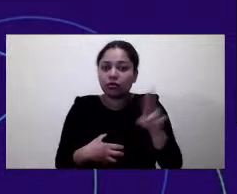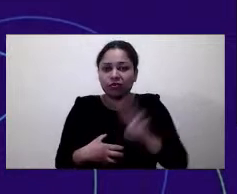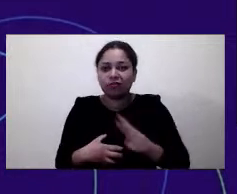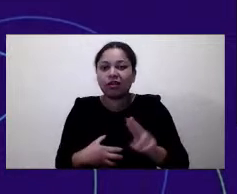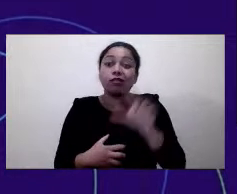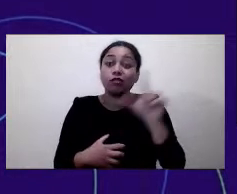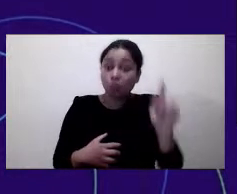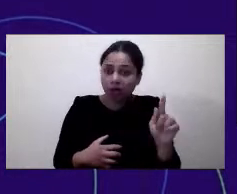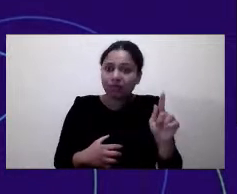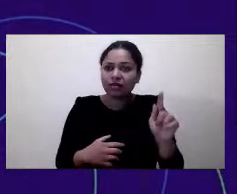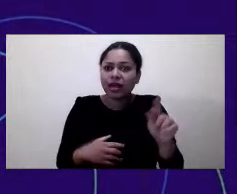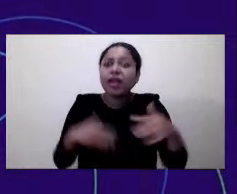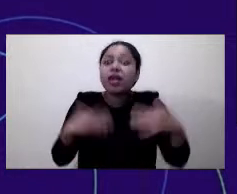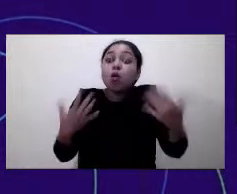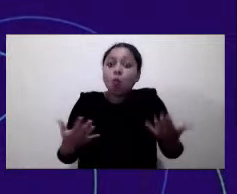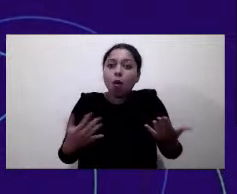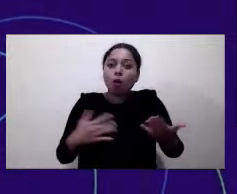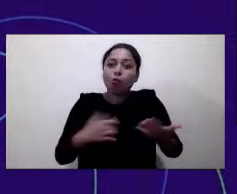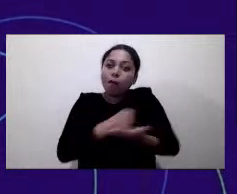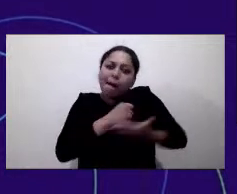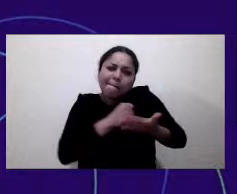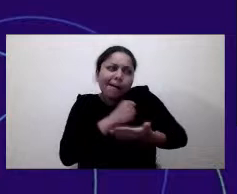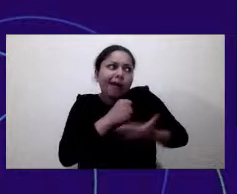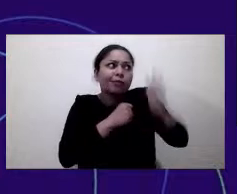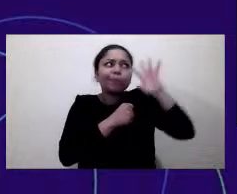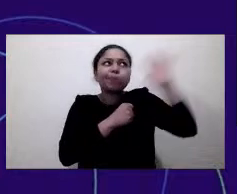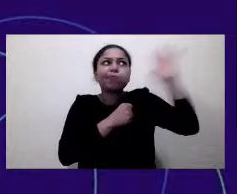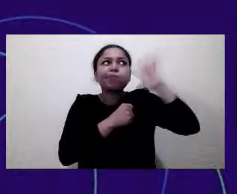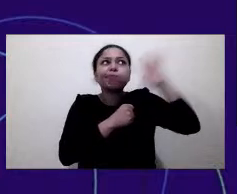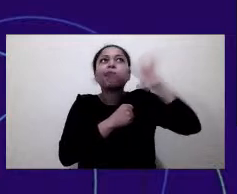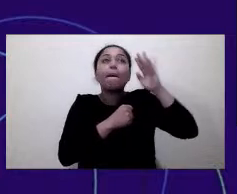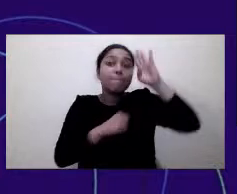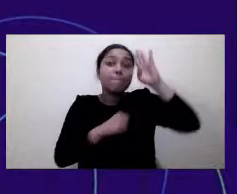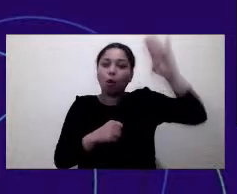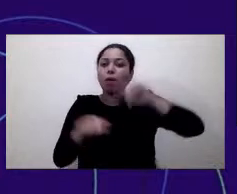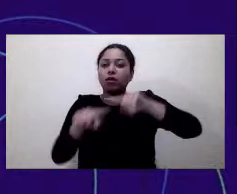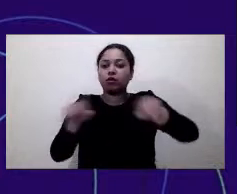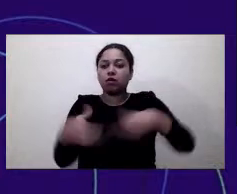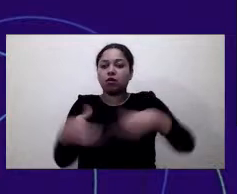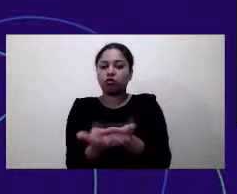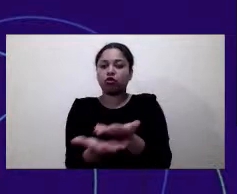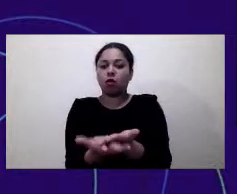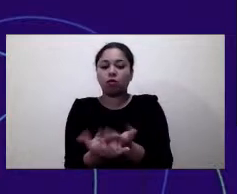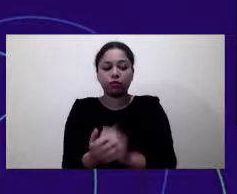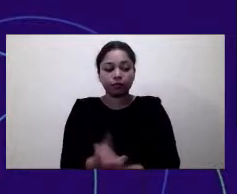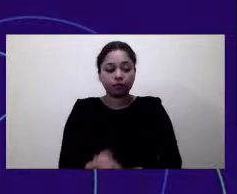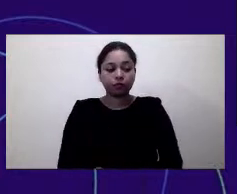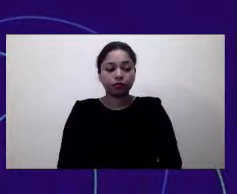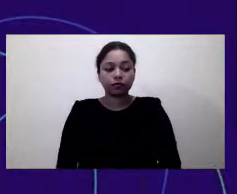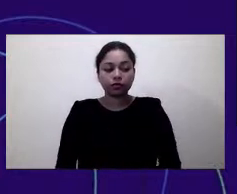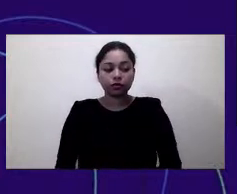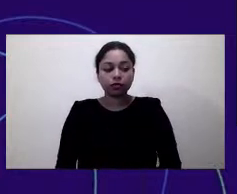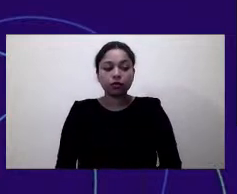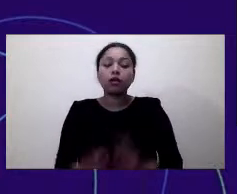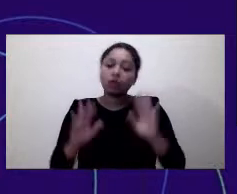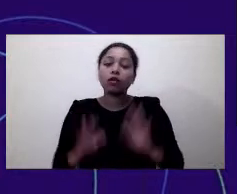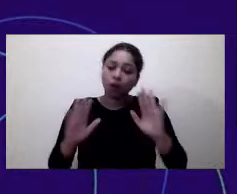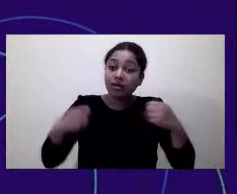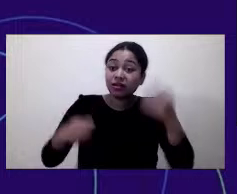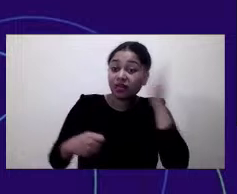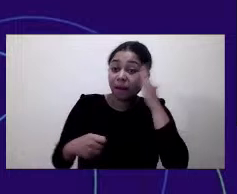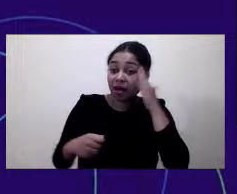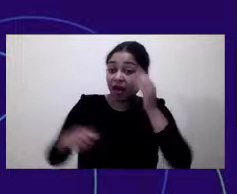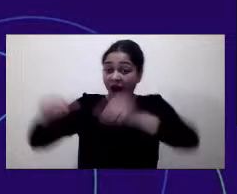classroom. So, first, it's very important for us to differentiate assessment from testing.